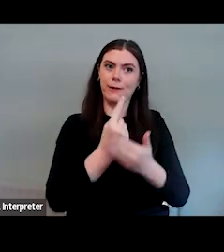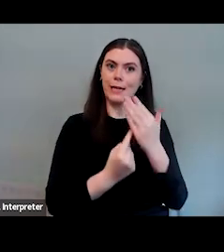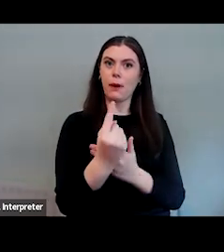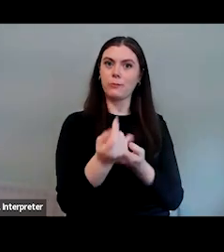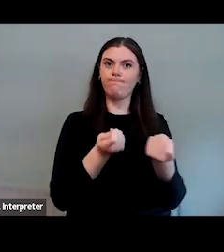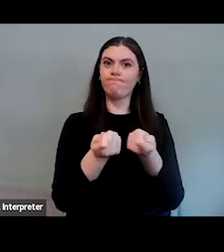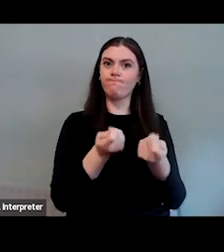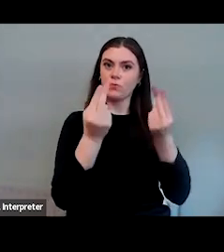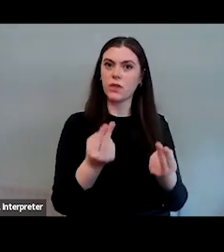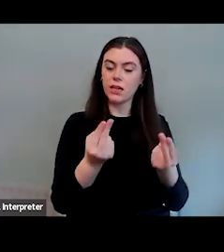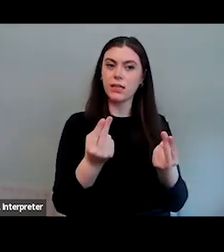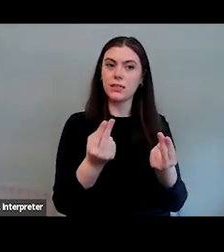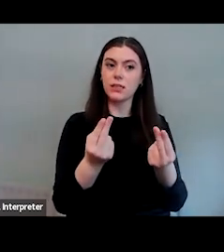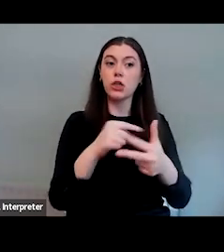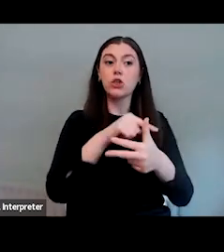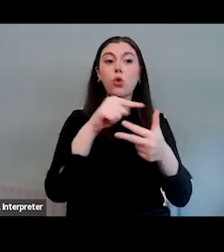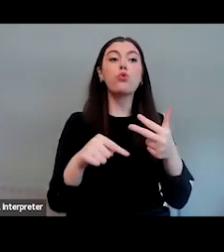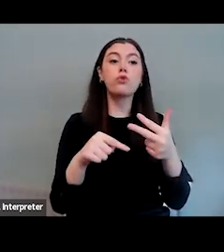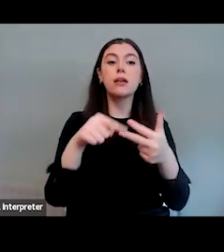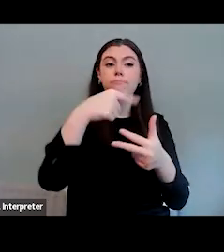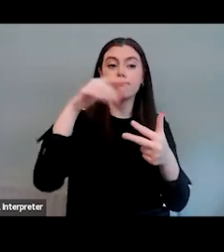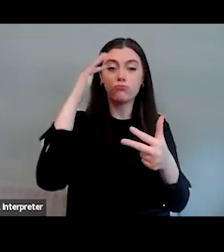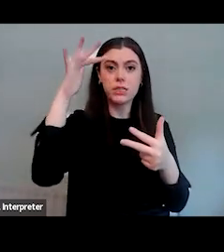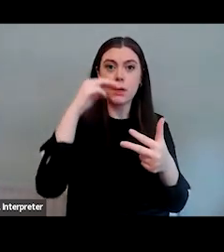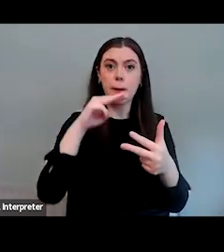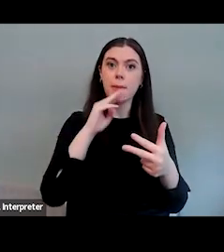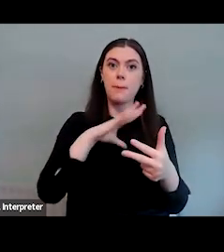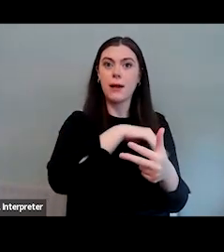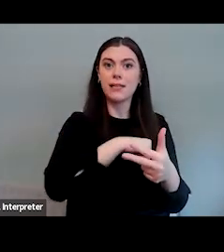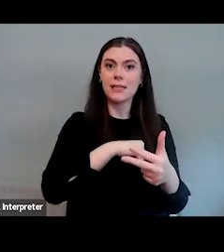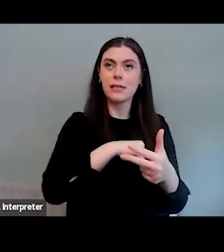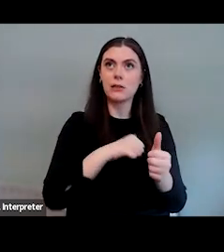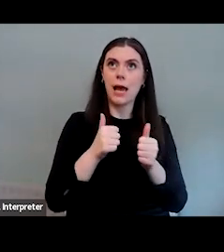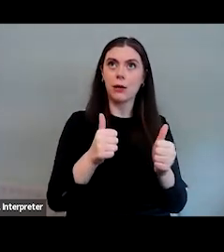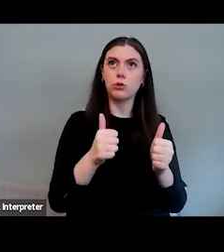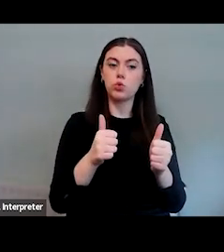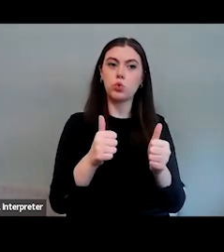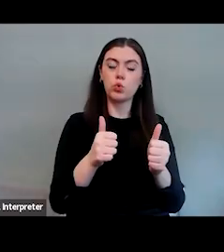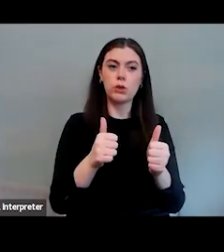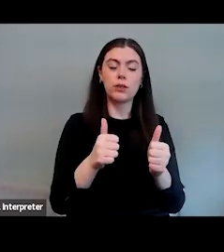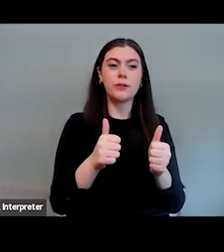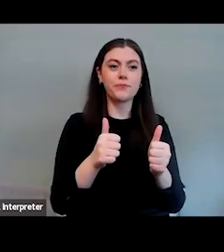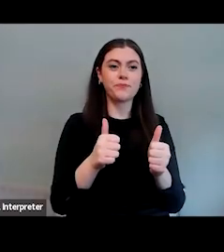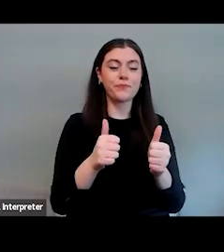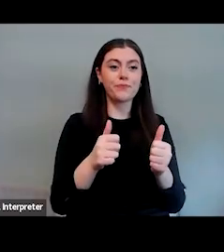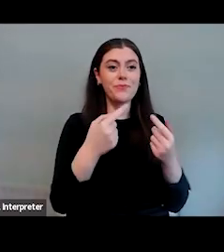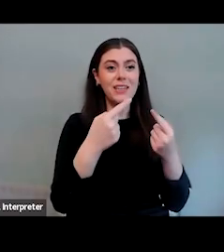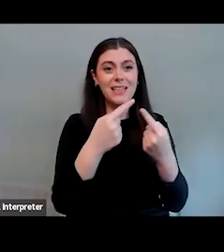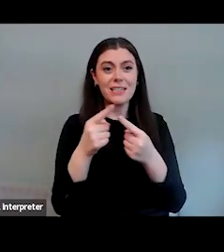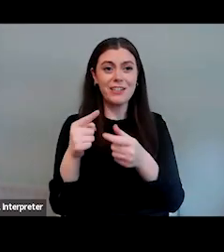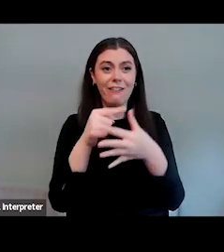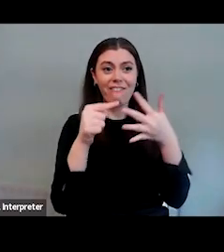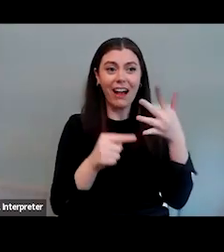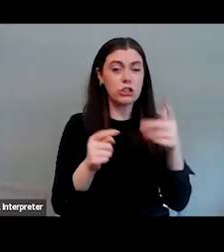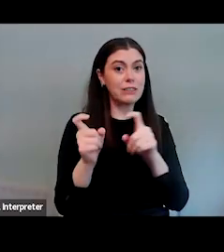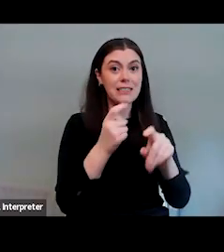And around these 3 principles, Palestinians have been able to overcome the fragmentations that, unfortunately, is still very